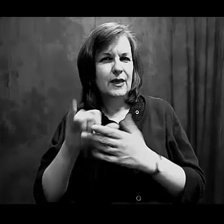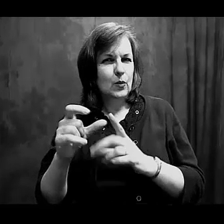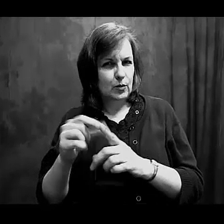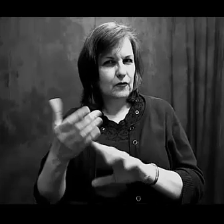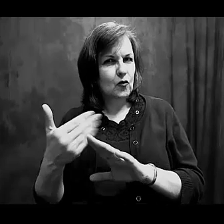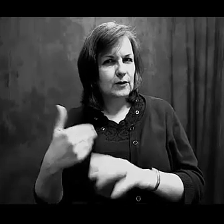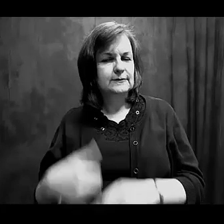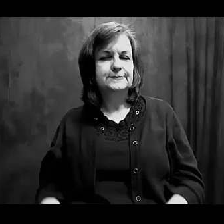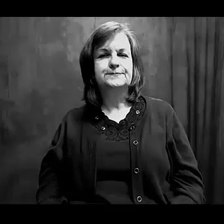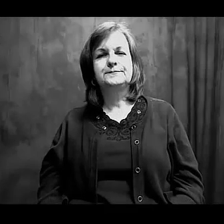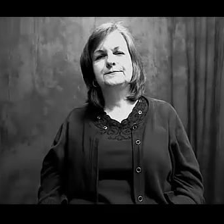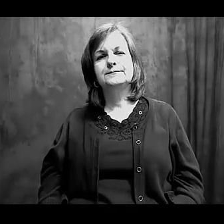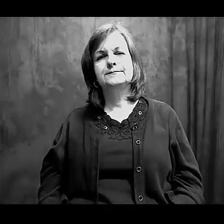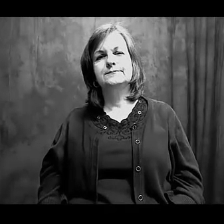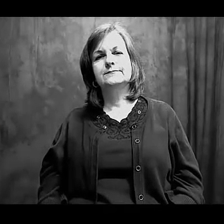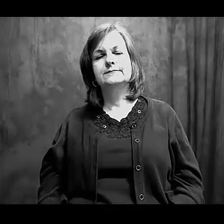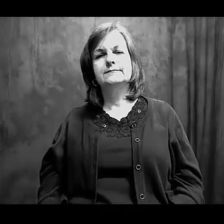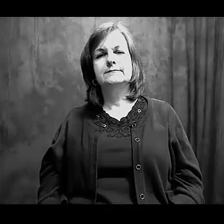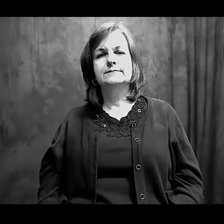You may have heard that term before.